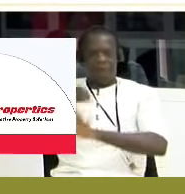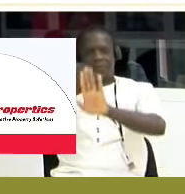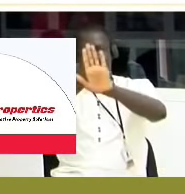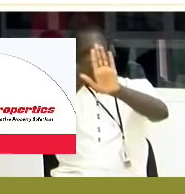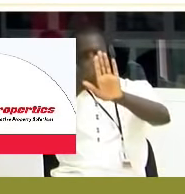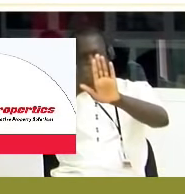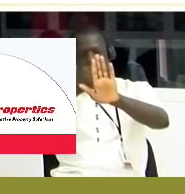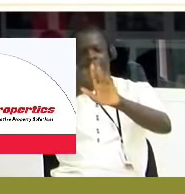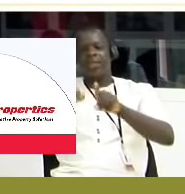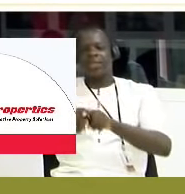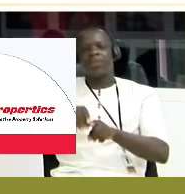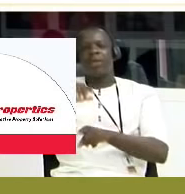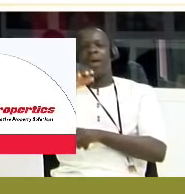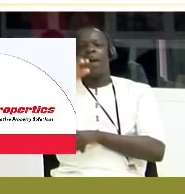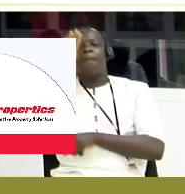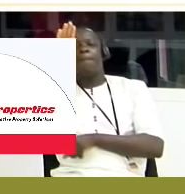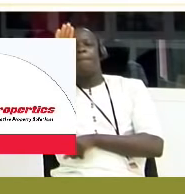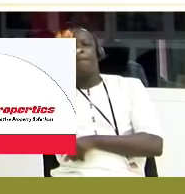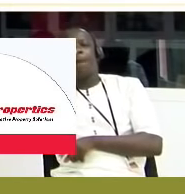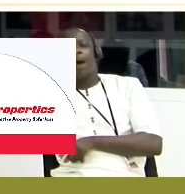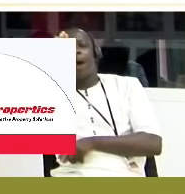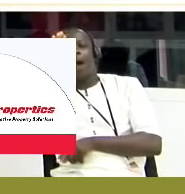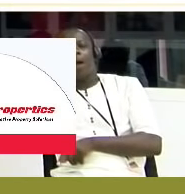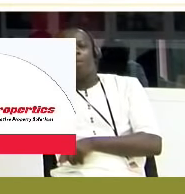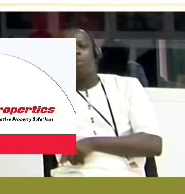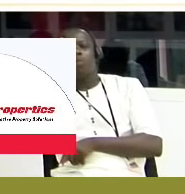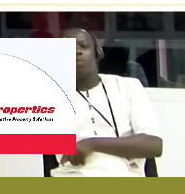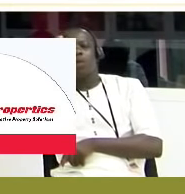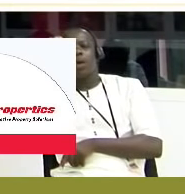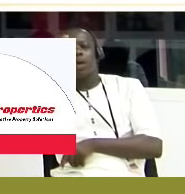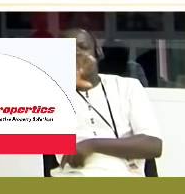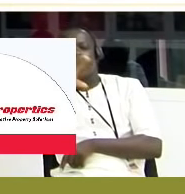and former Inspector General of Police,